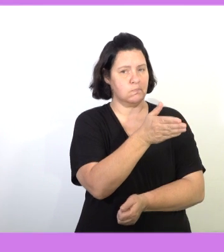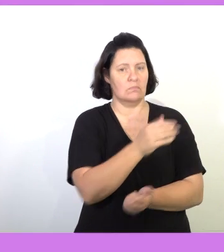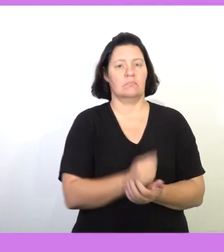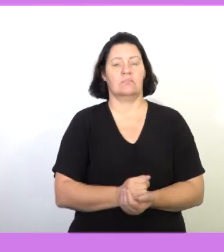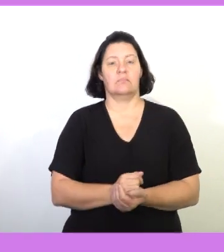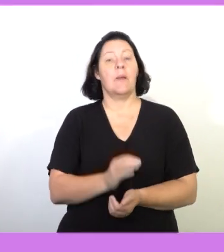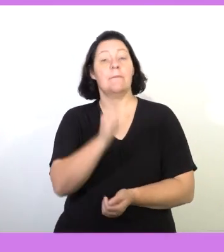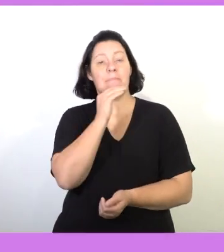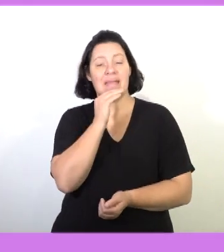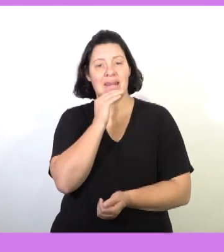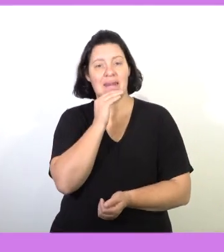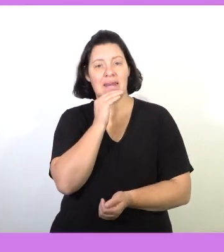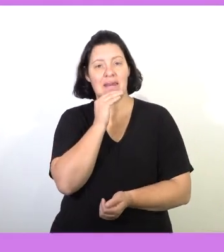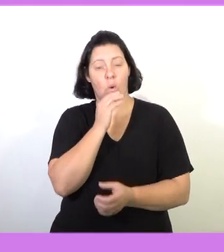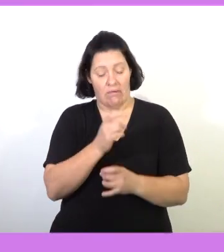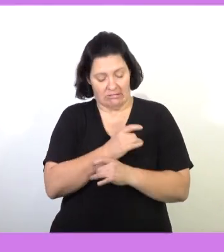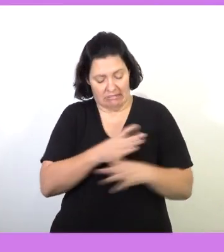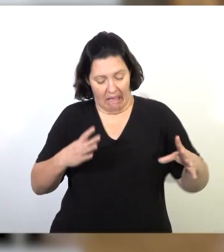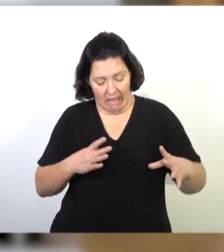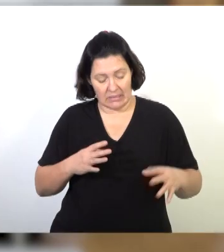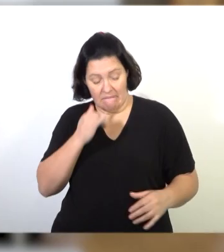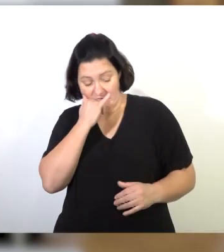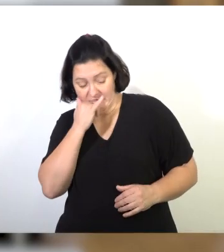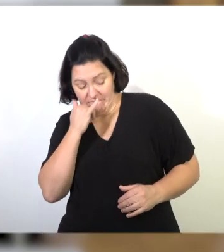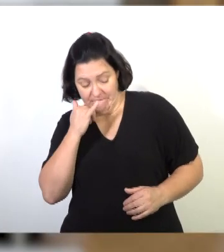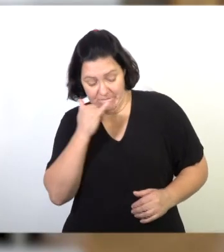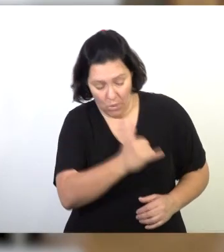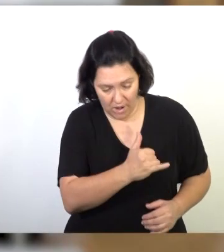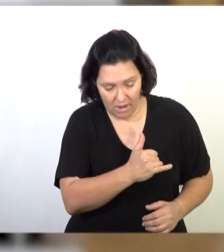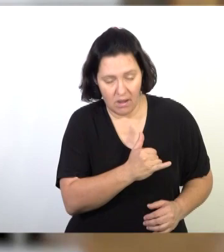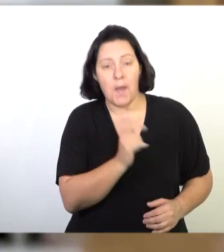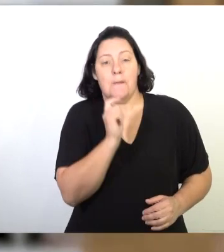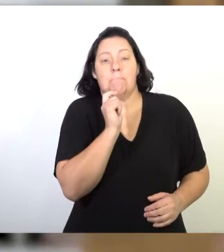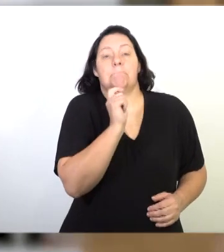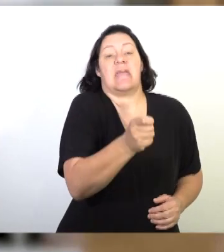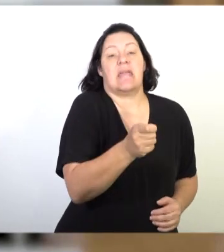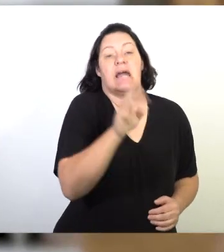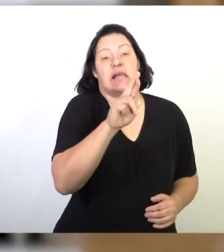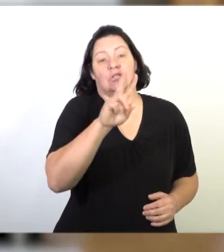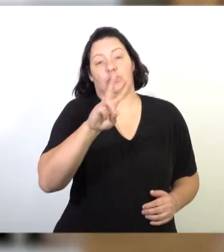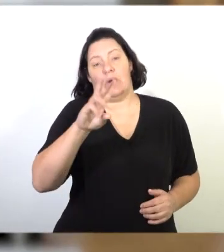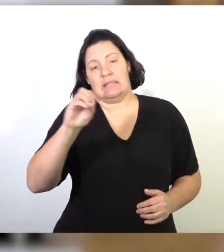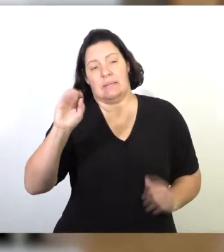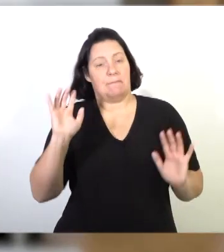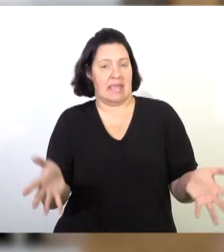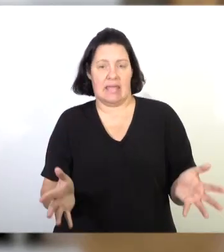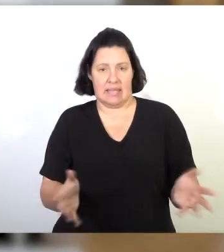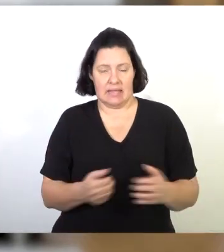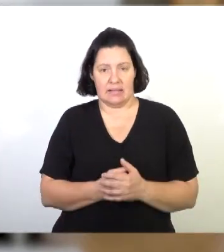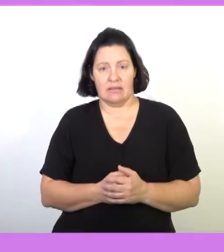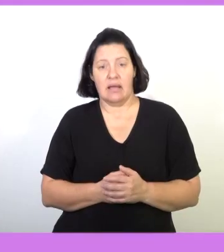amount. This simply means immediately you call the plumber, you will be already charged 200